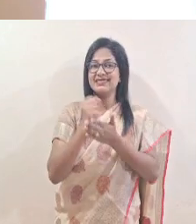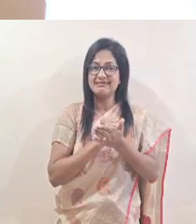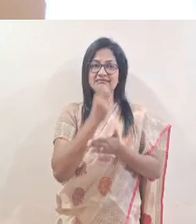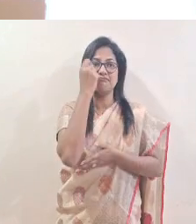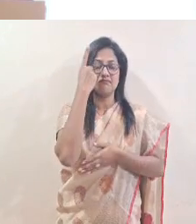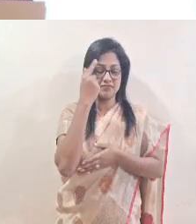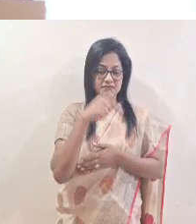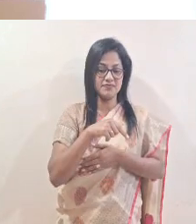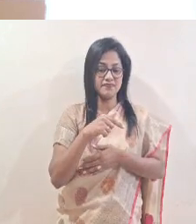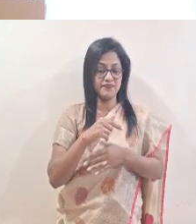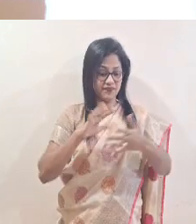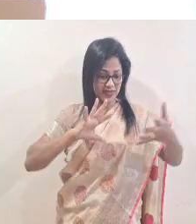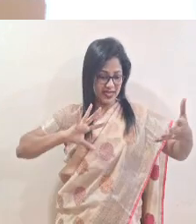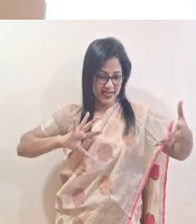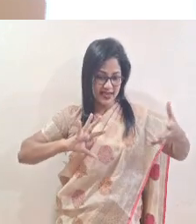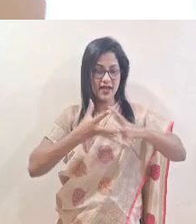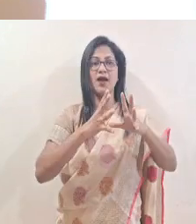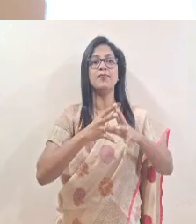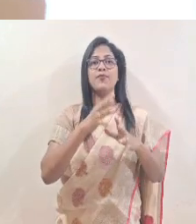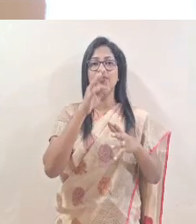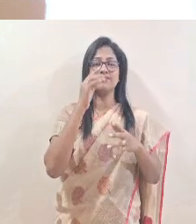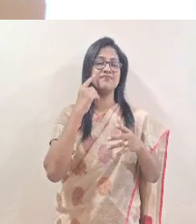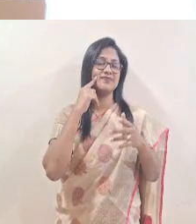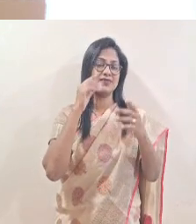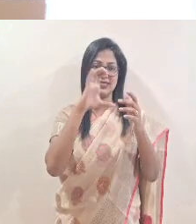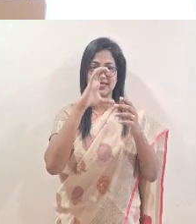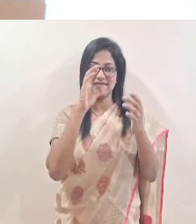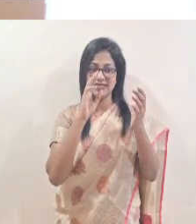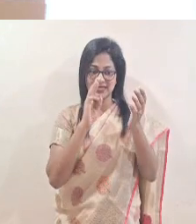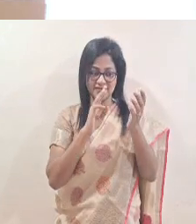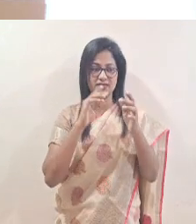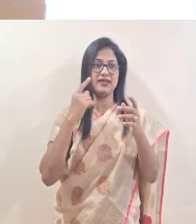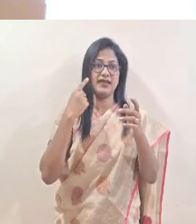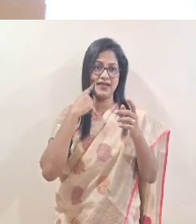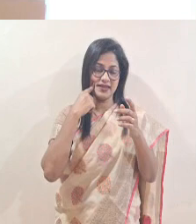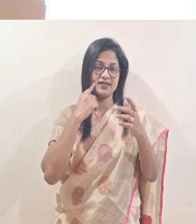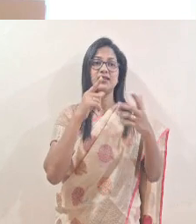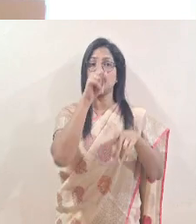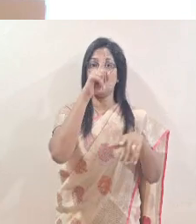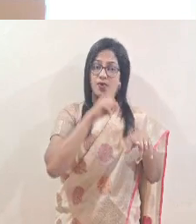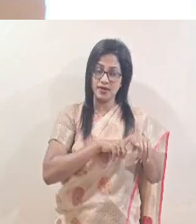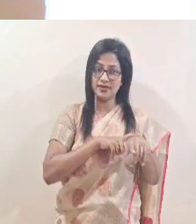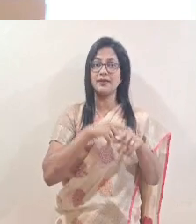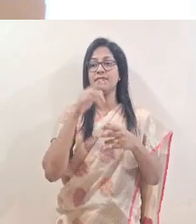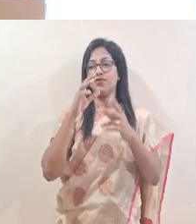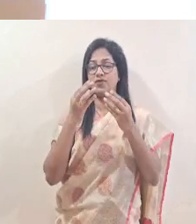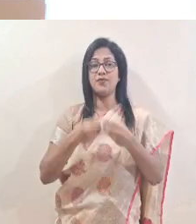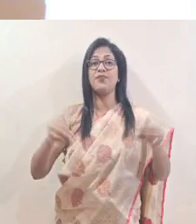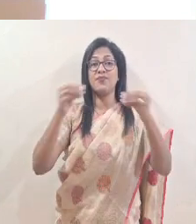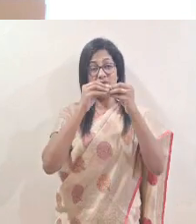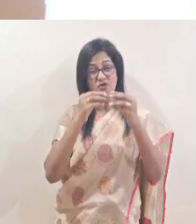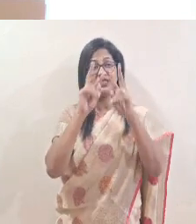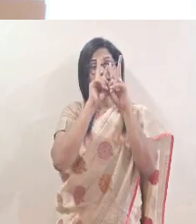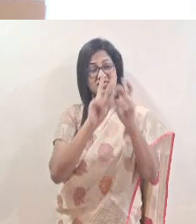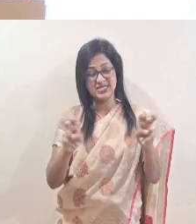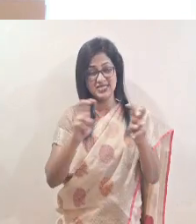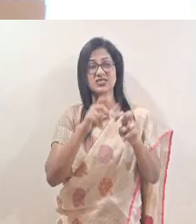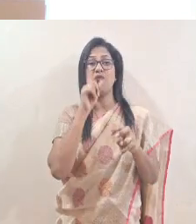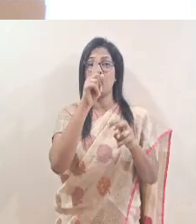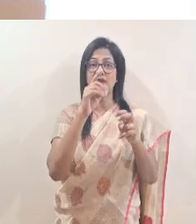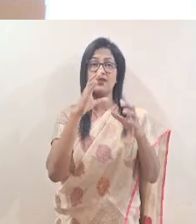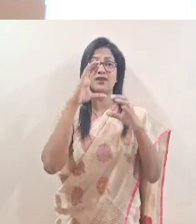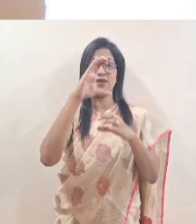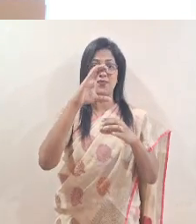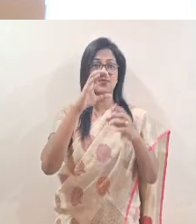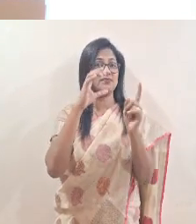tried was to understand if I can get a composite index in one grid, but I did not get through graph theoretical indices. So further it can be studied and one